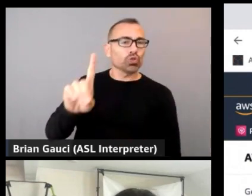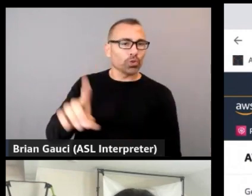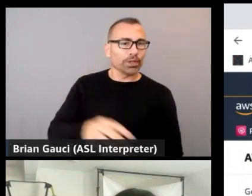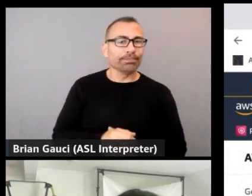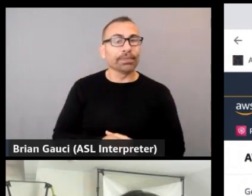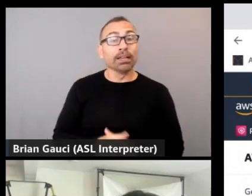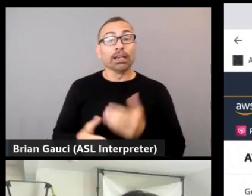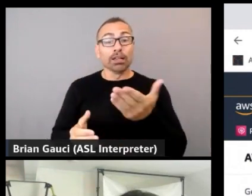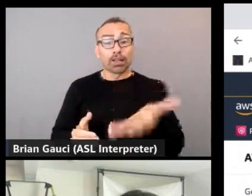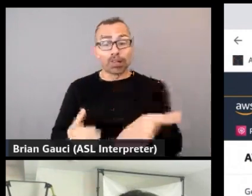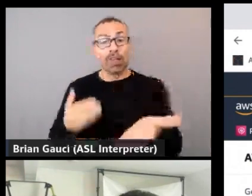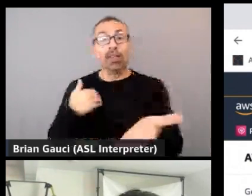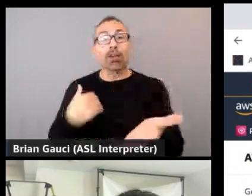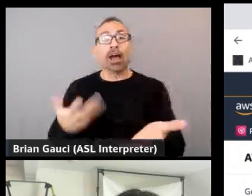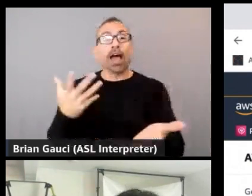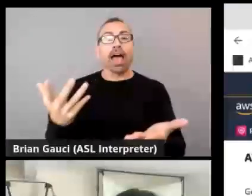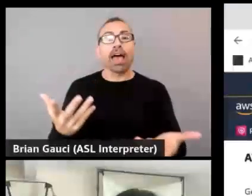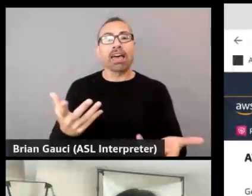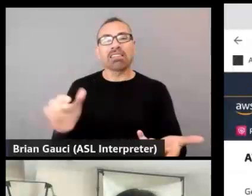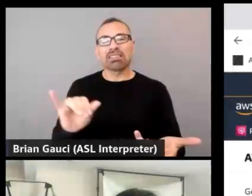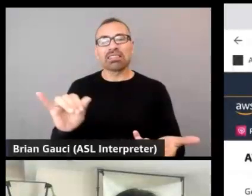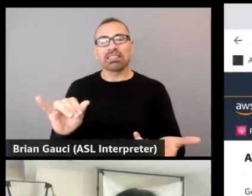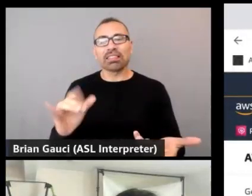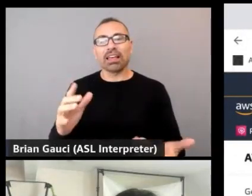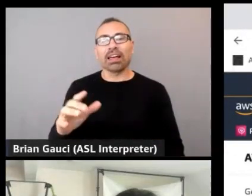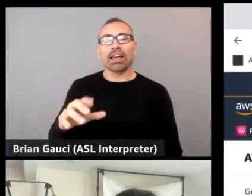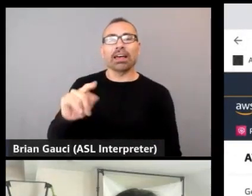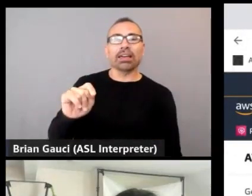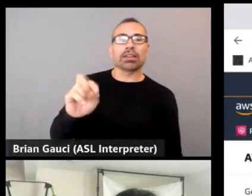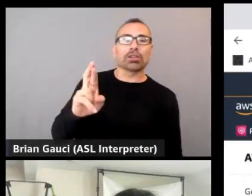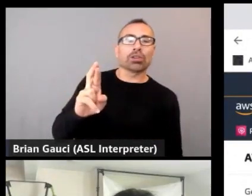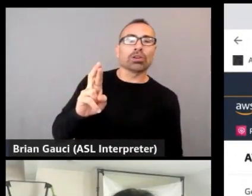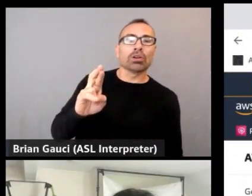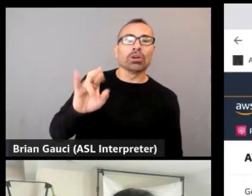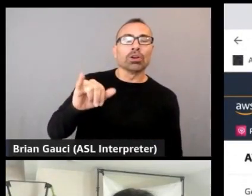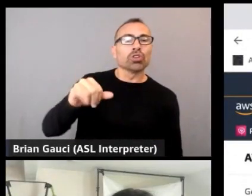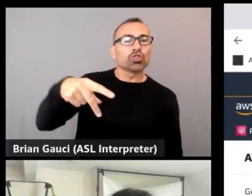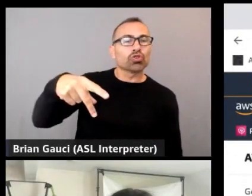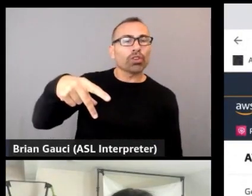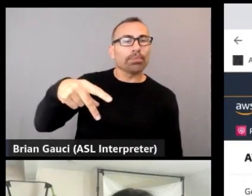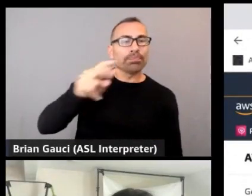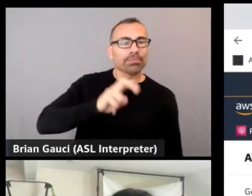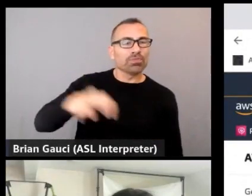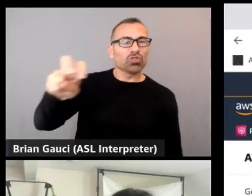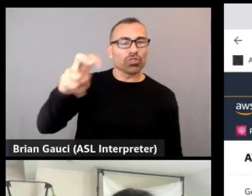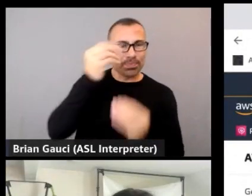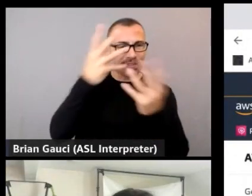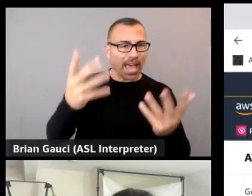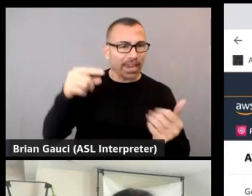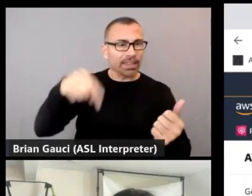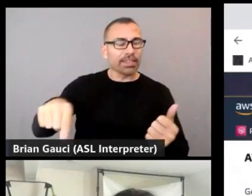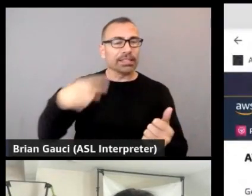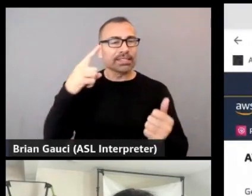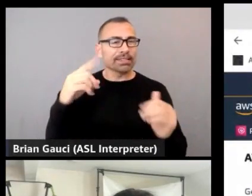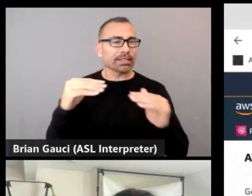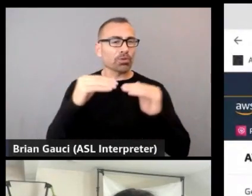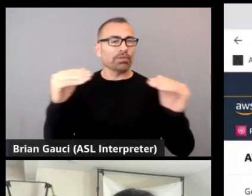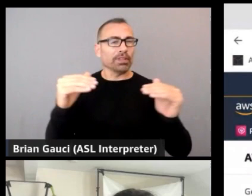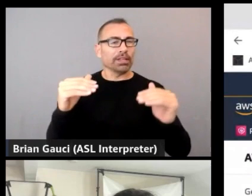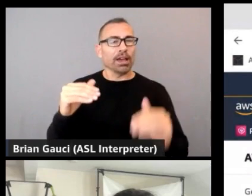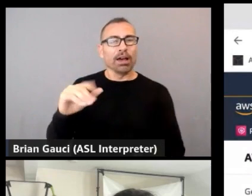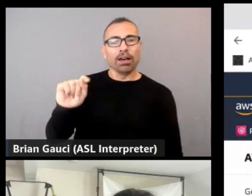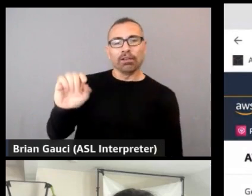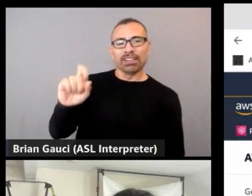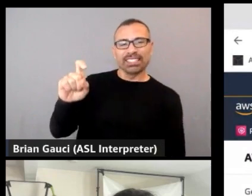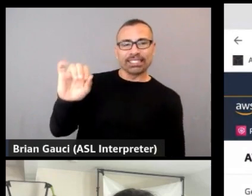data. So this is the equivalent of like a taxi service. You can see the schema down here that has like how the distance